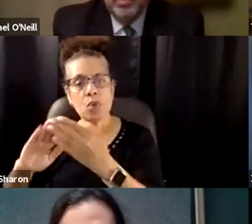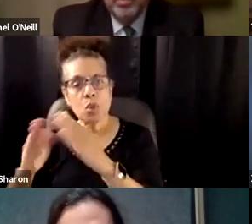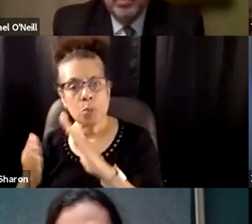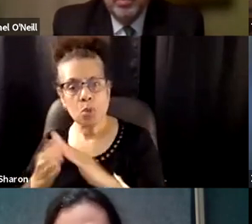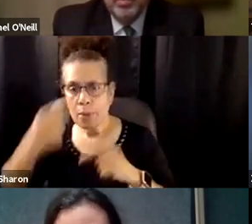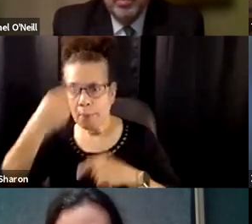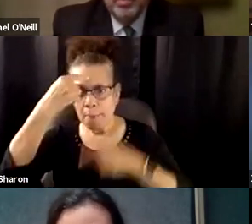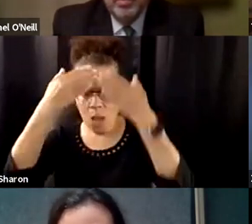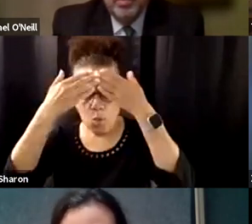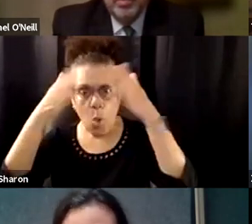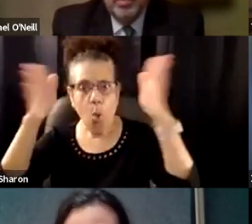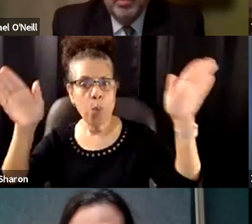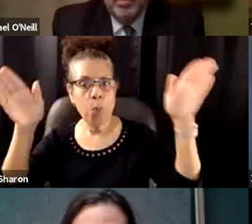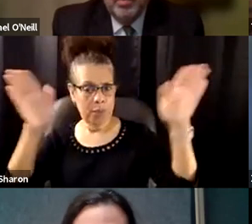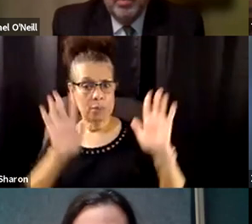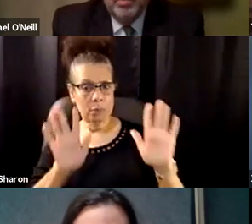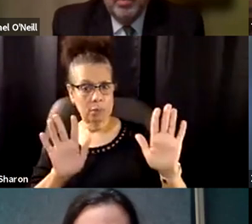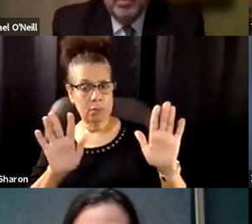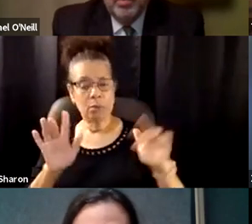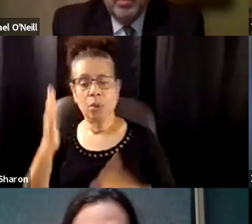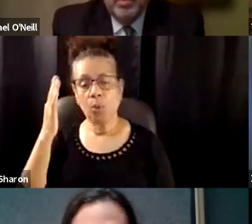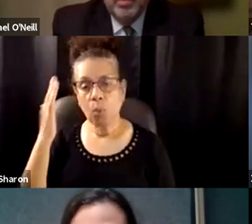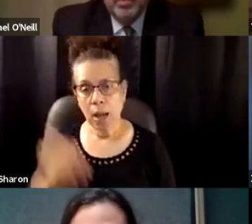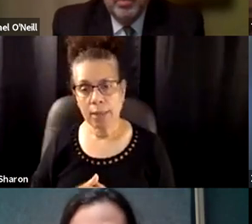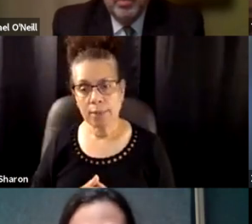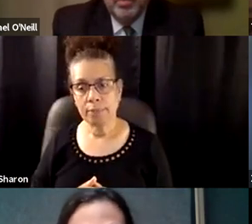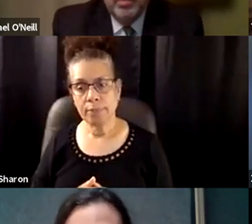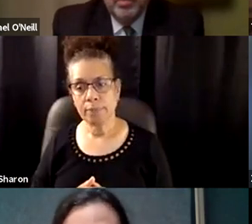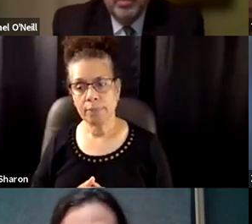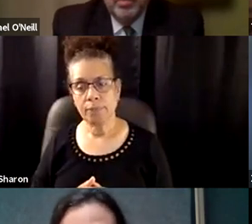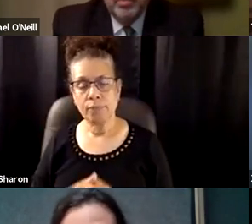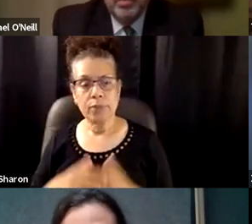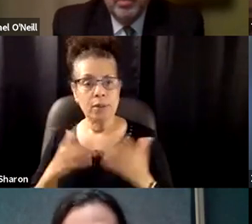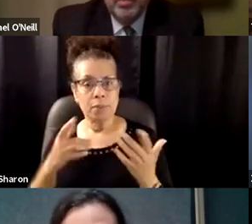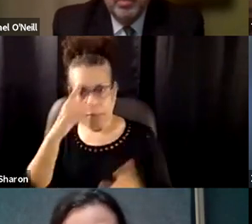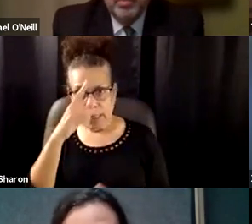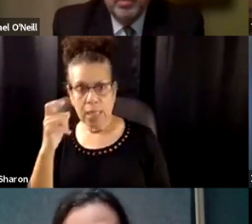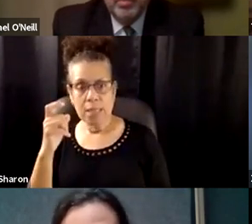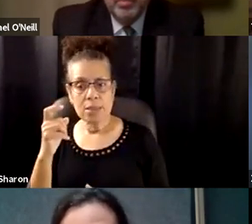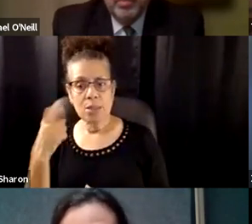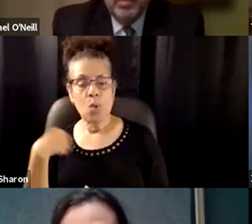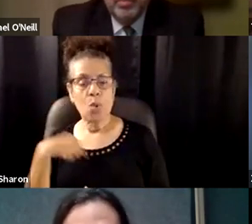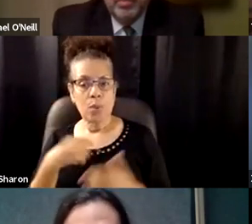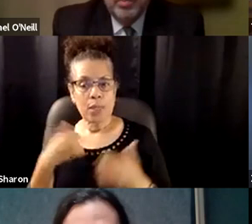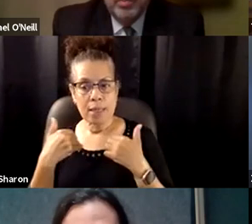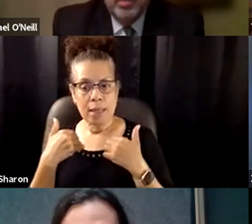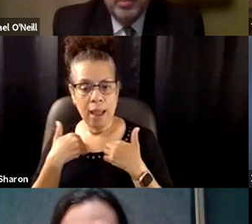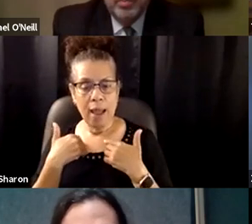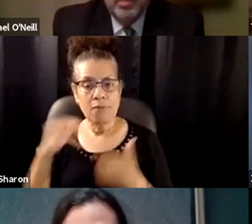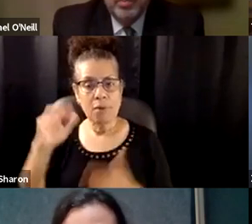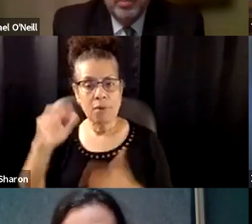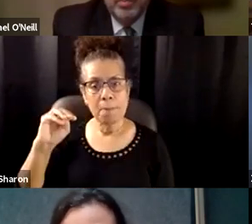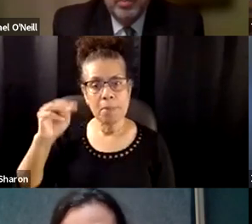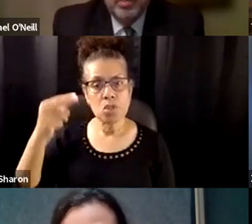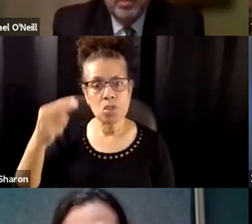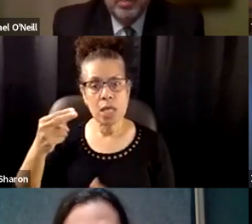open toward the world this is because of these fundamentals and more that we have picked mission hill school for